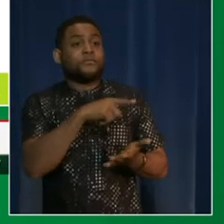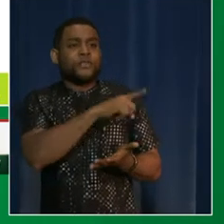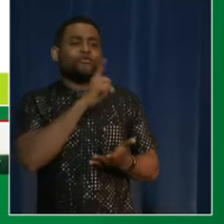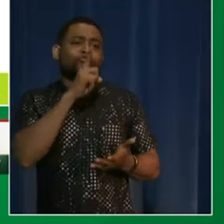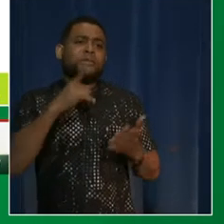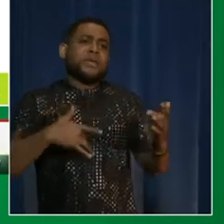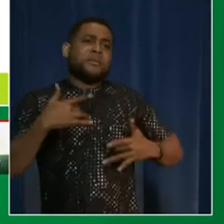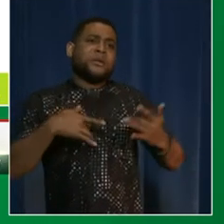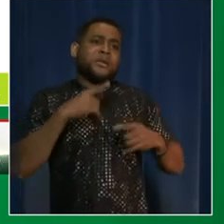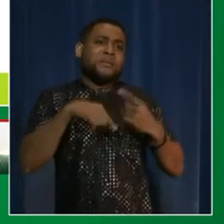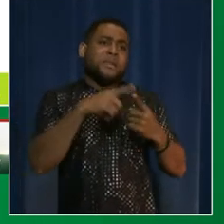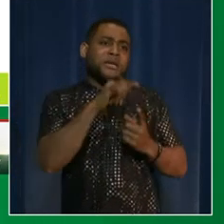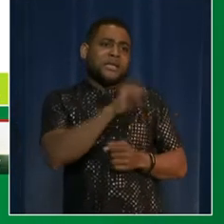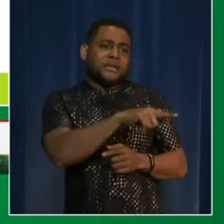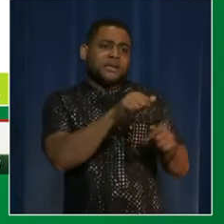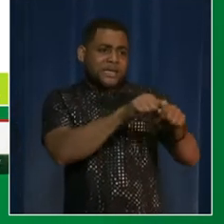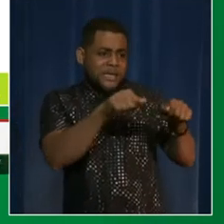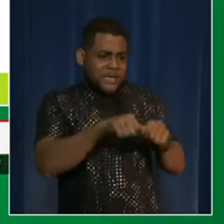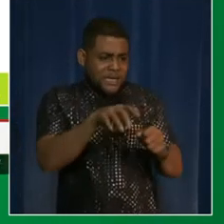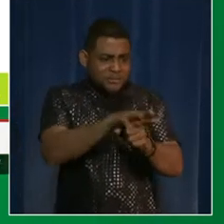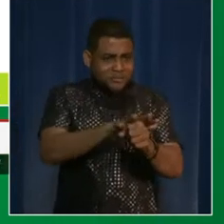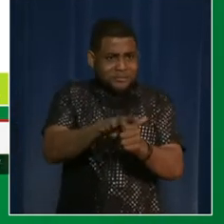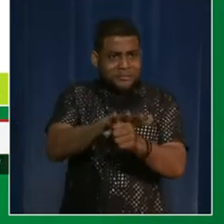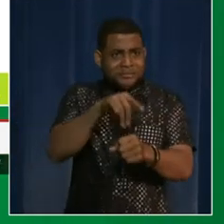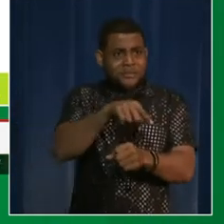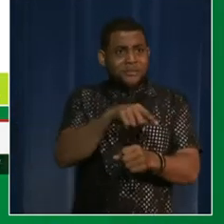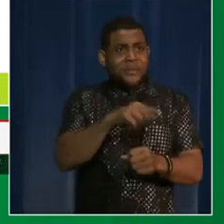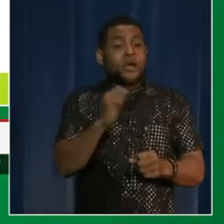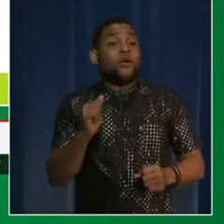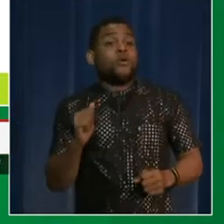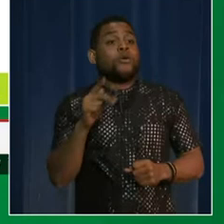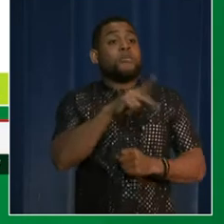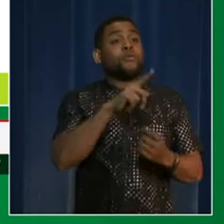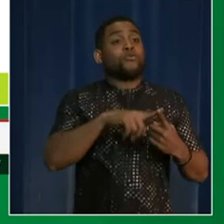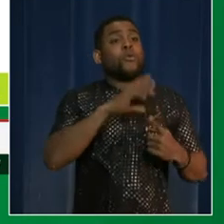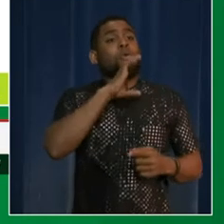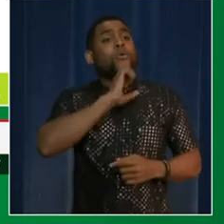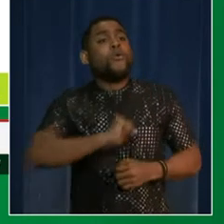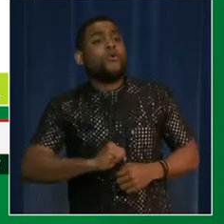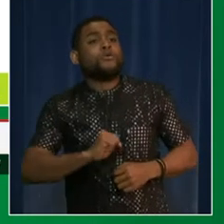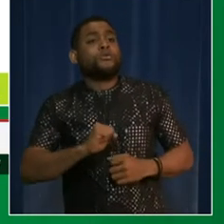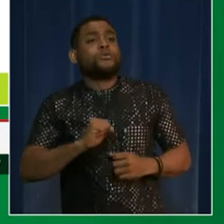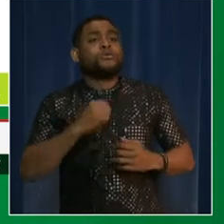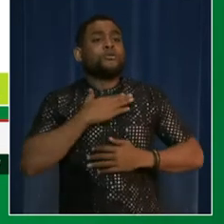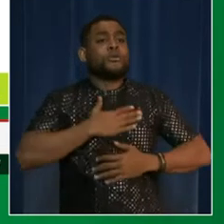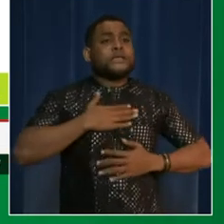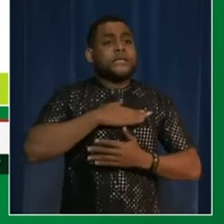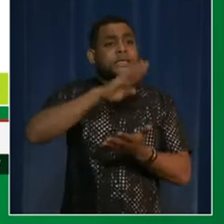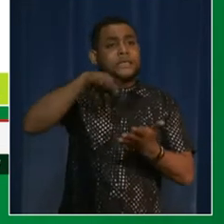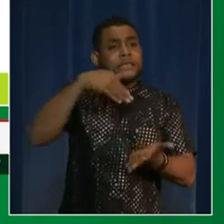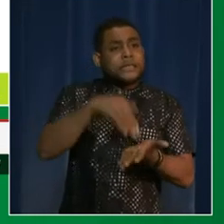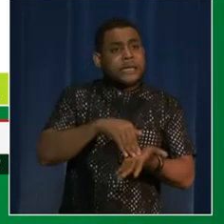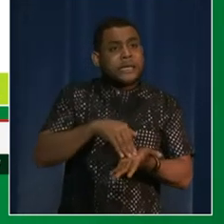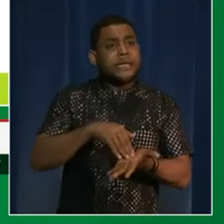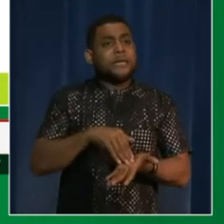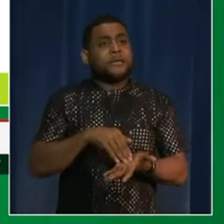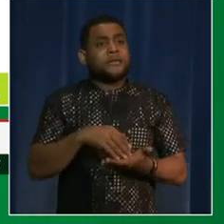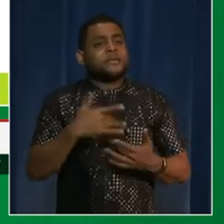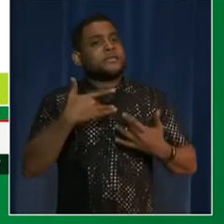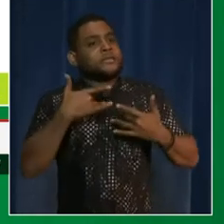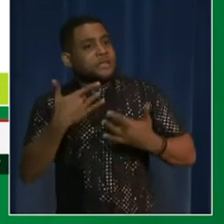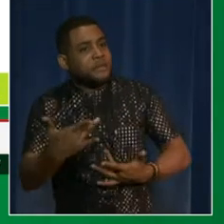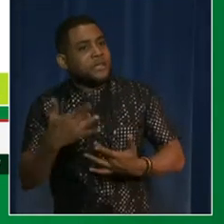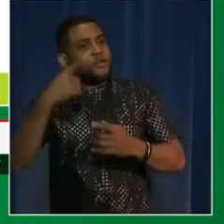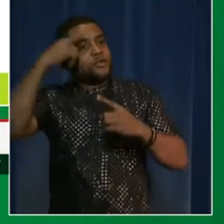site harkens back to an old recreation model when recreation was something that was seasonal. You did during the summer months and you had an outdoor pool. And we know